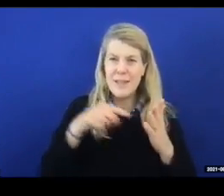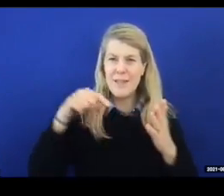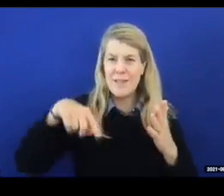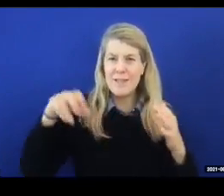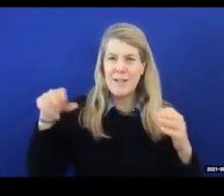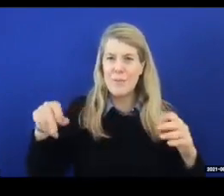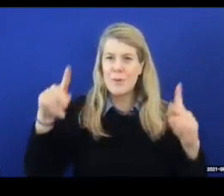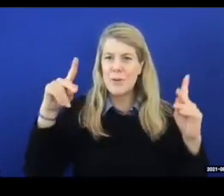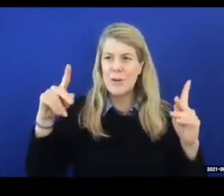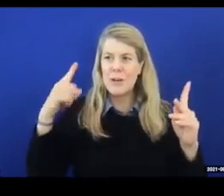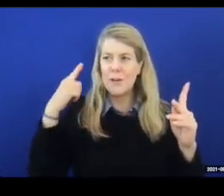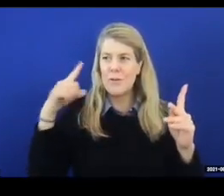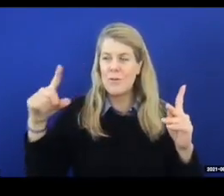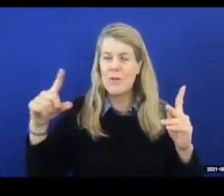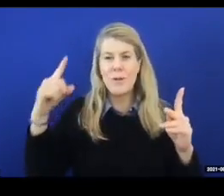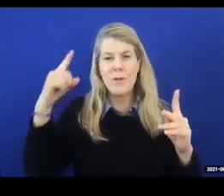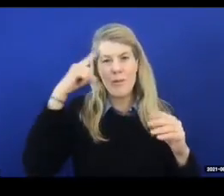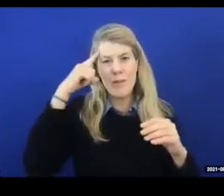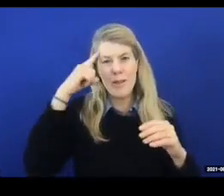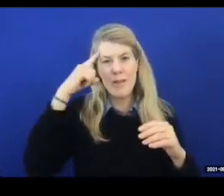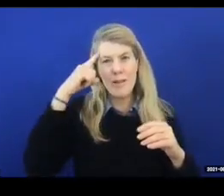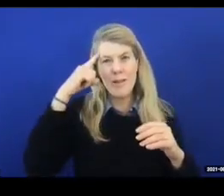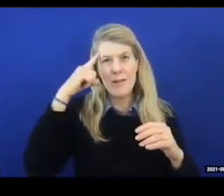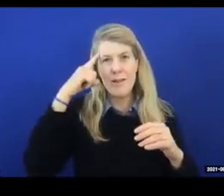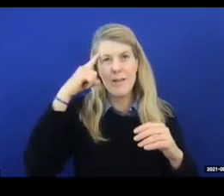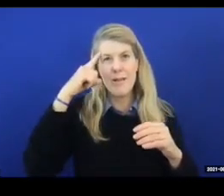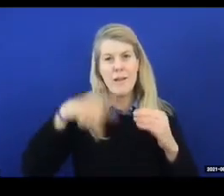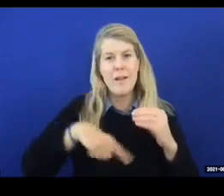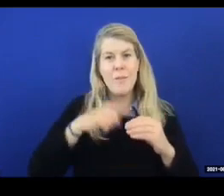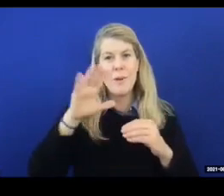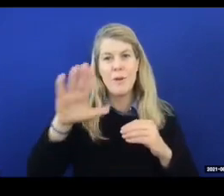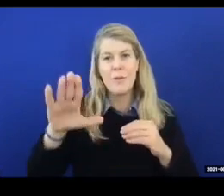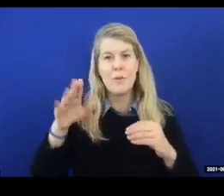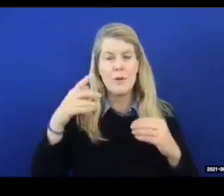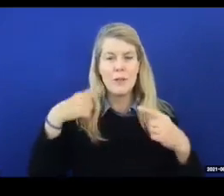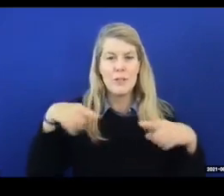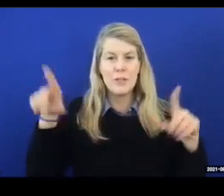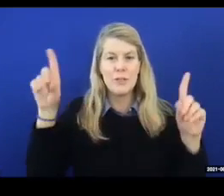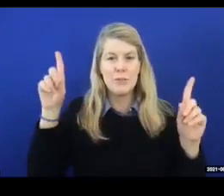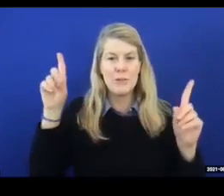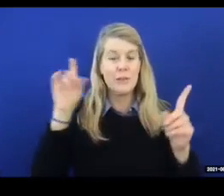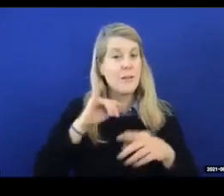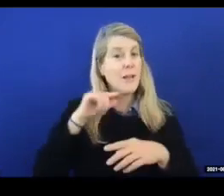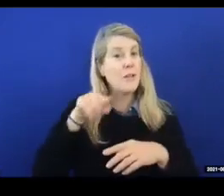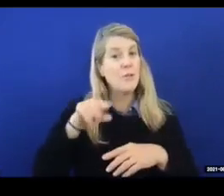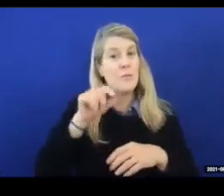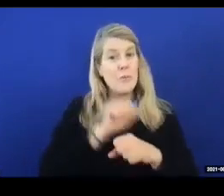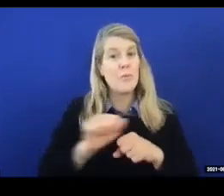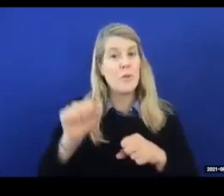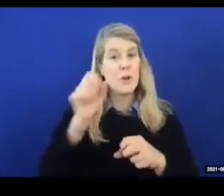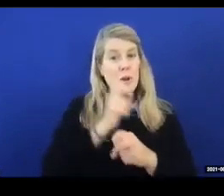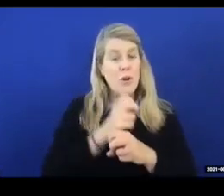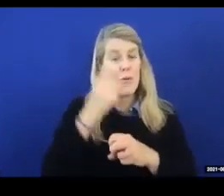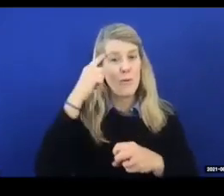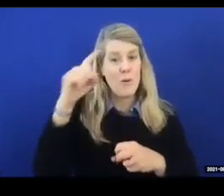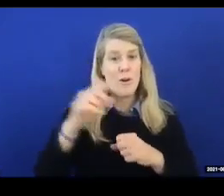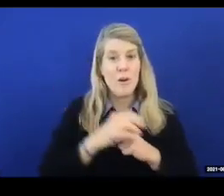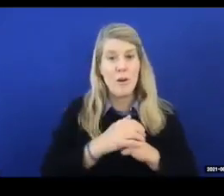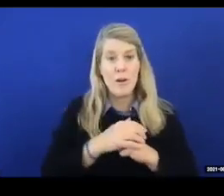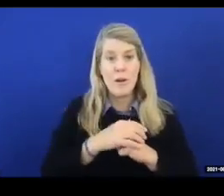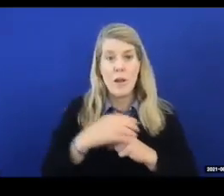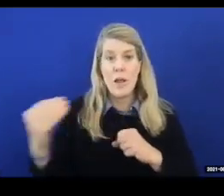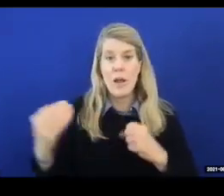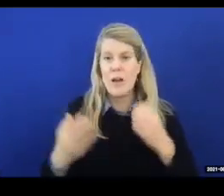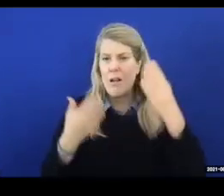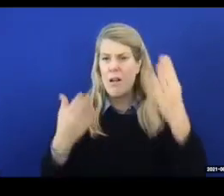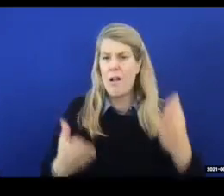is an opportunity to commemorate taking a step in life that you all have been working hard for, and also time to impart some sort